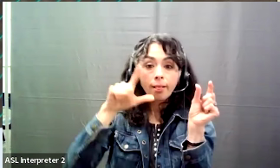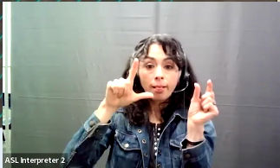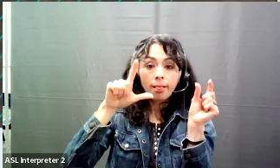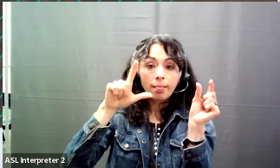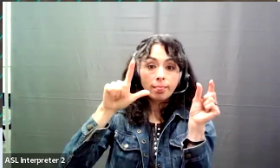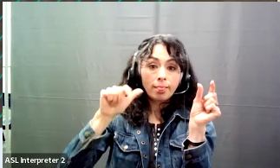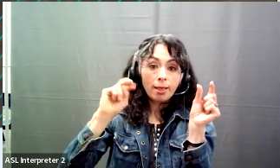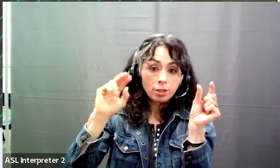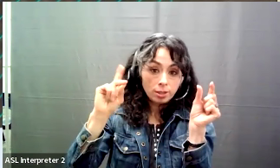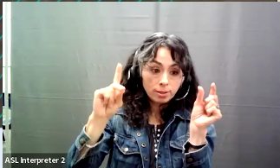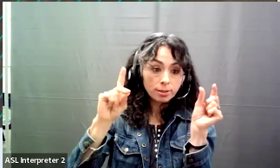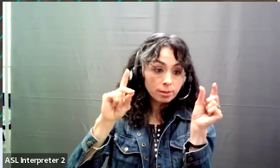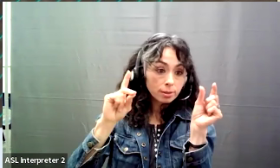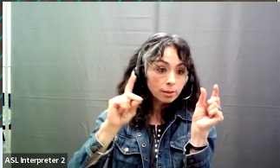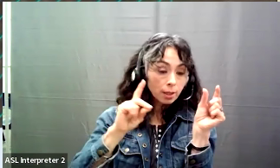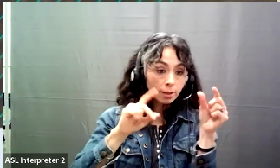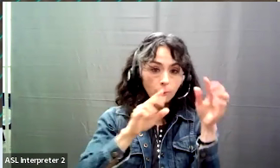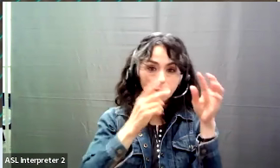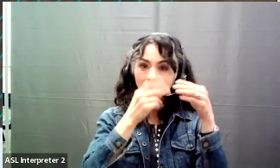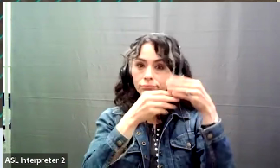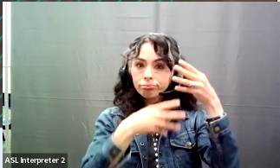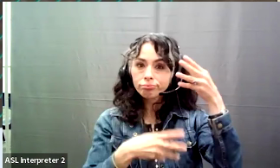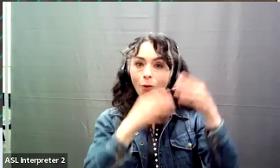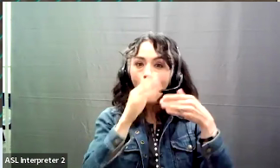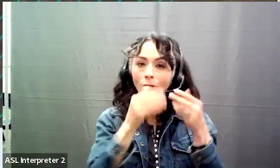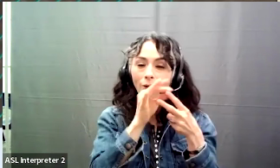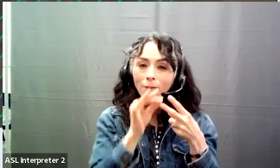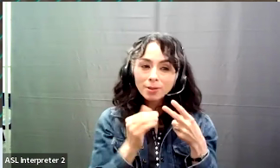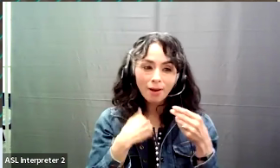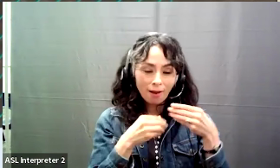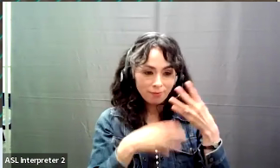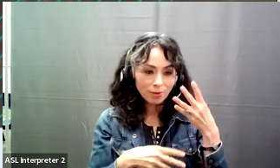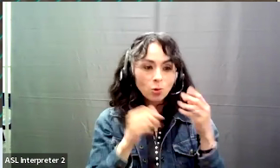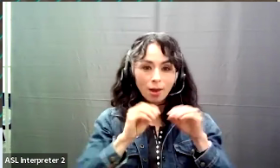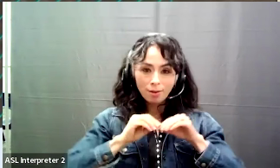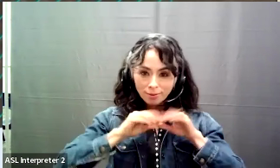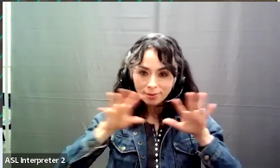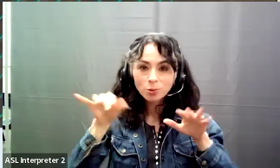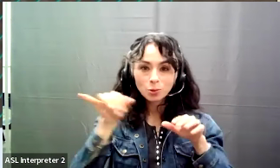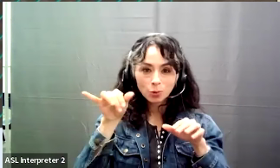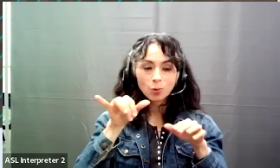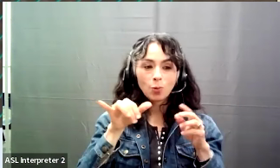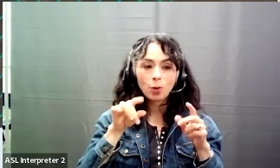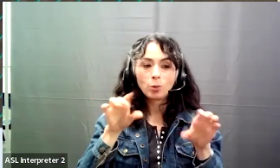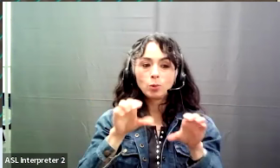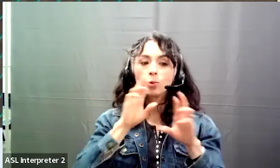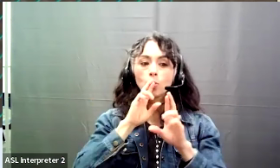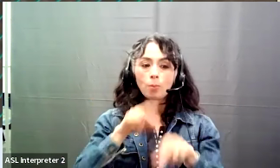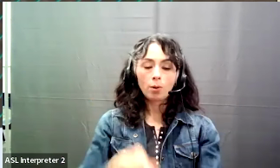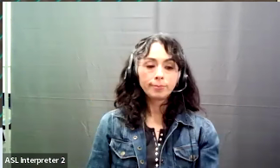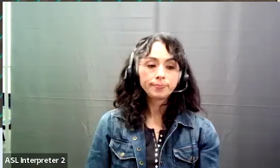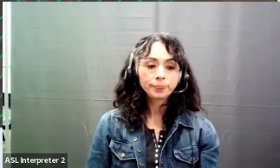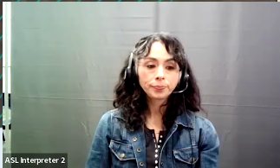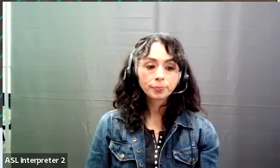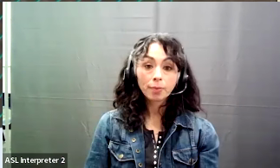to your left, there's a legend. And these are all of the options that I can choose for